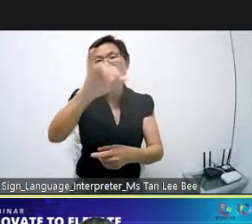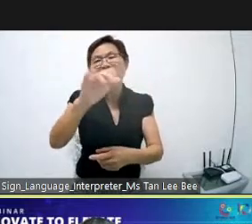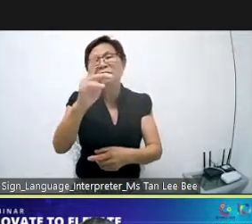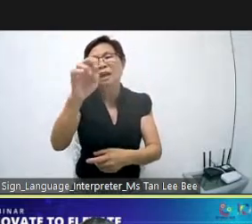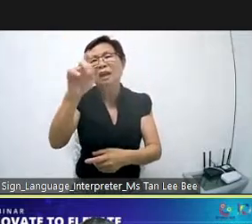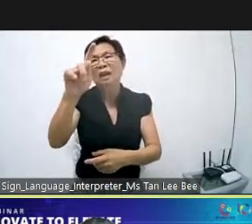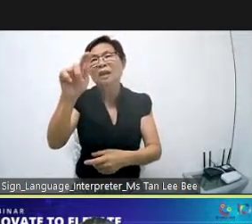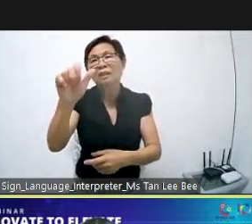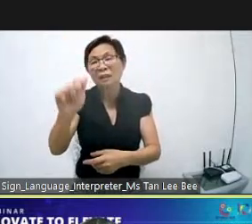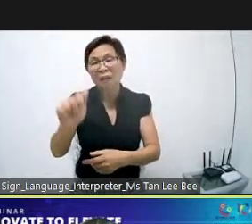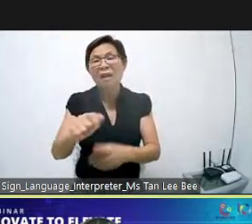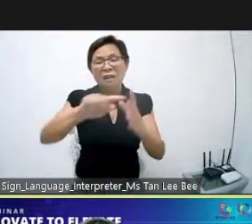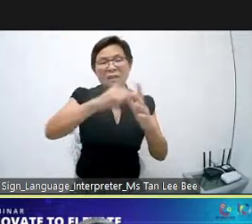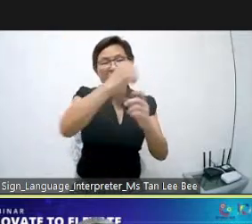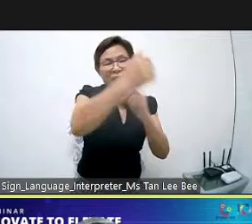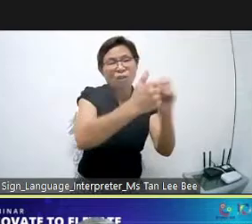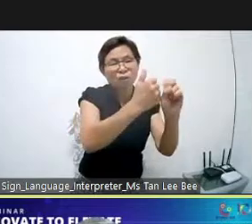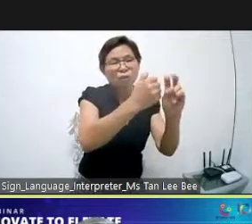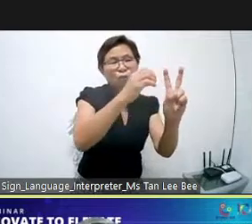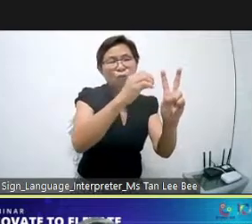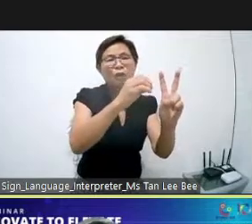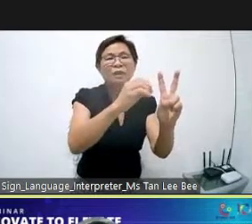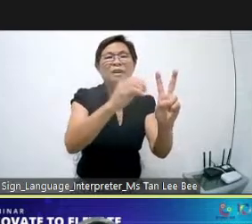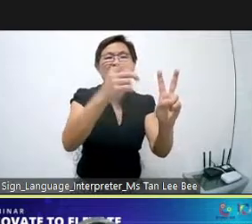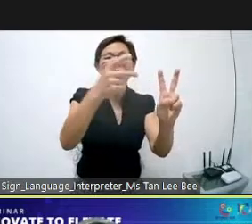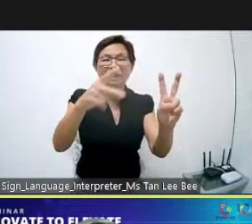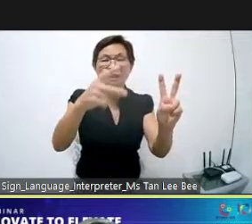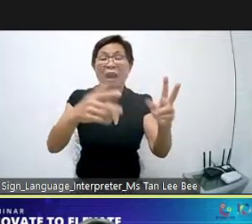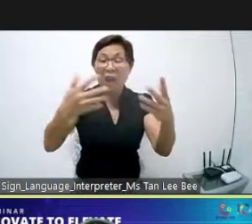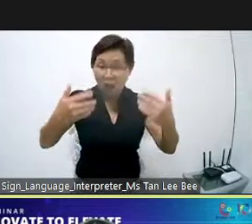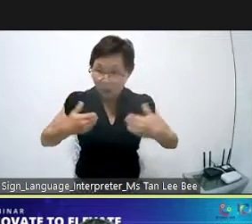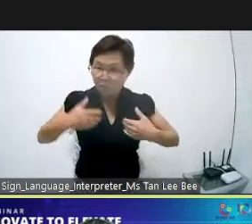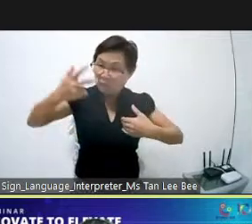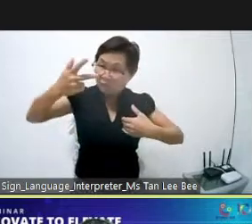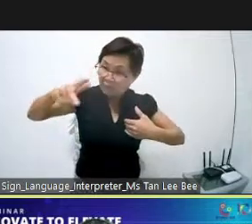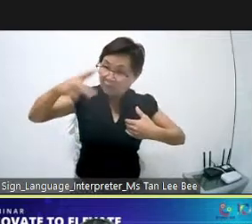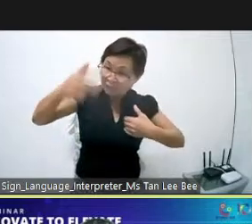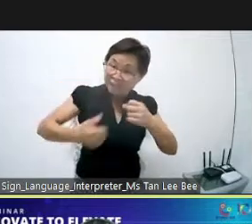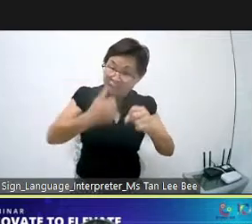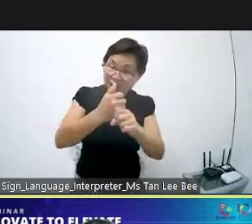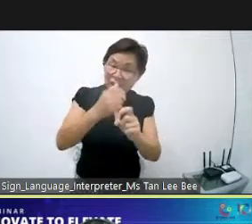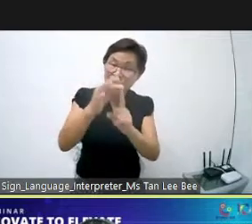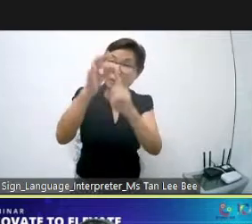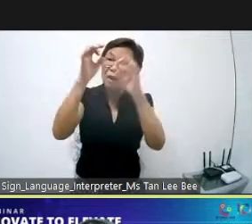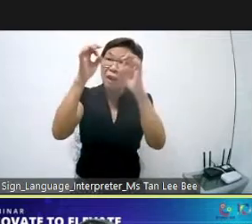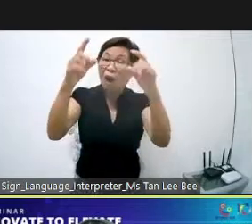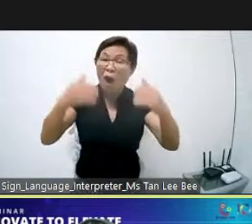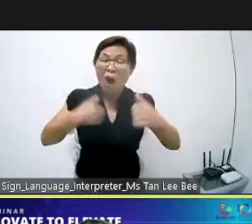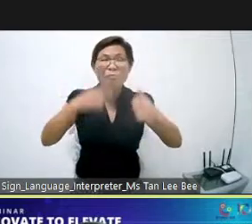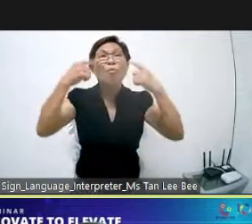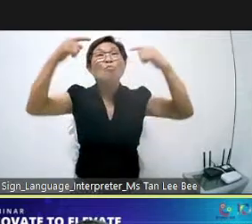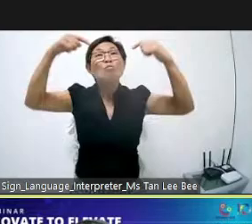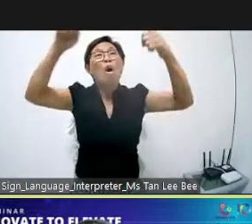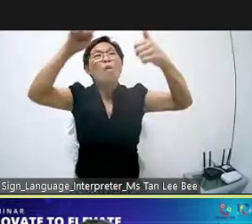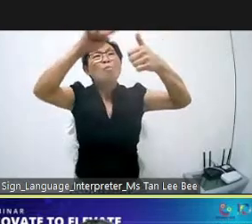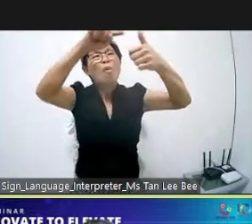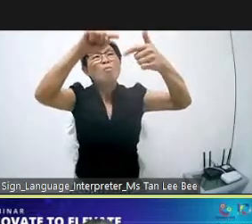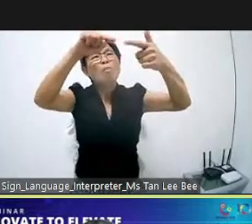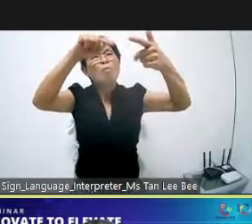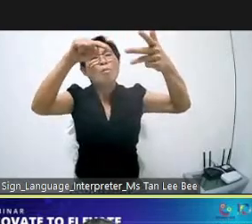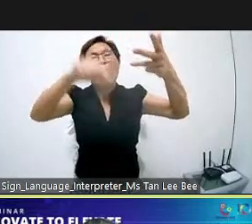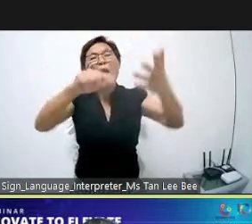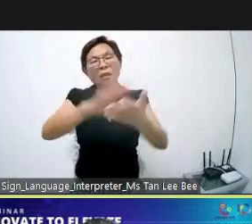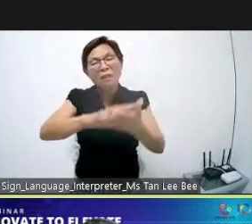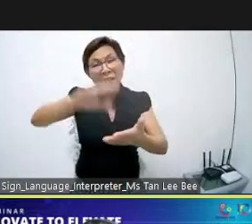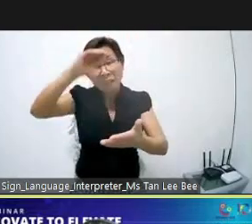has 13 years of professional experience in special education and has several achievements and experience in learning innovation